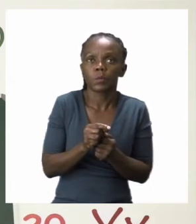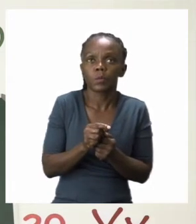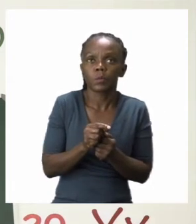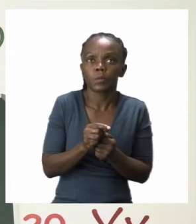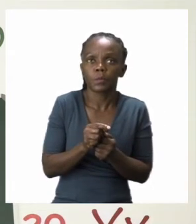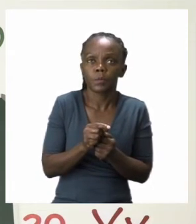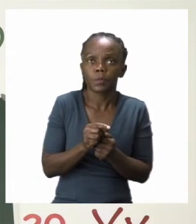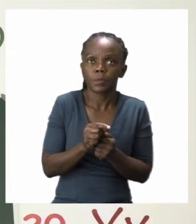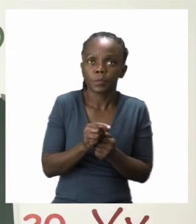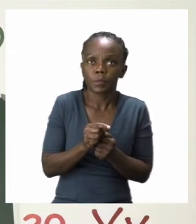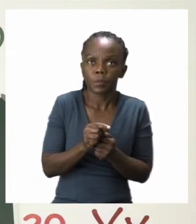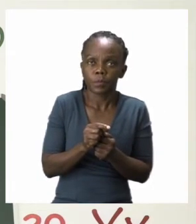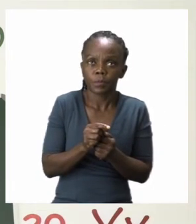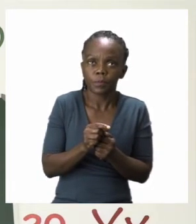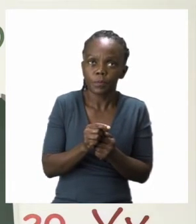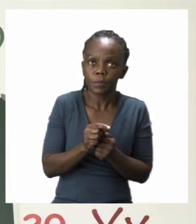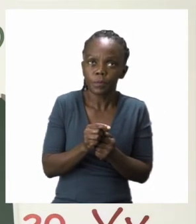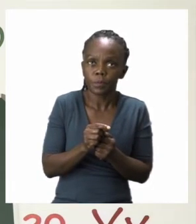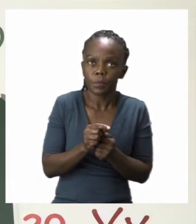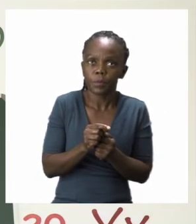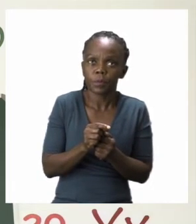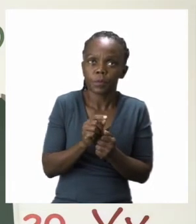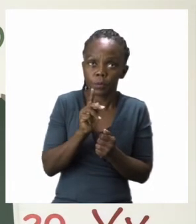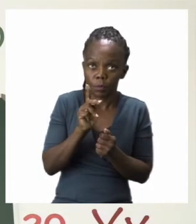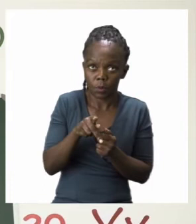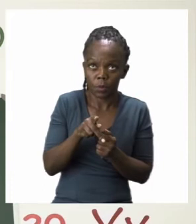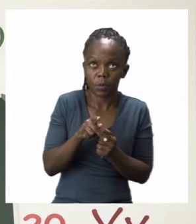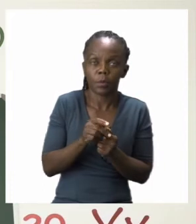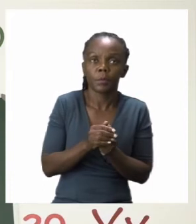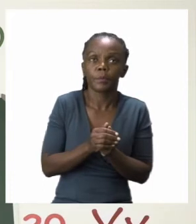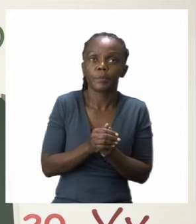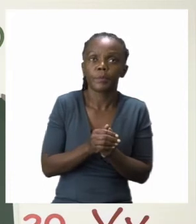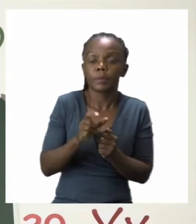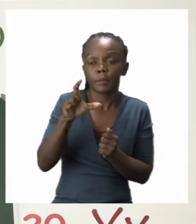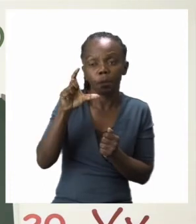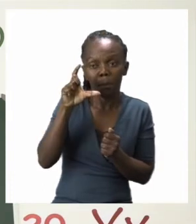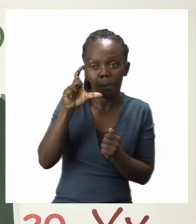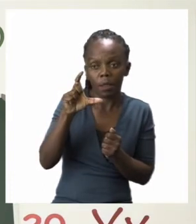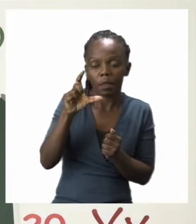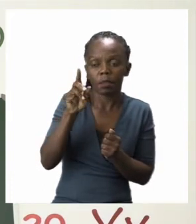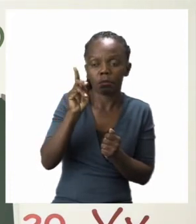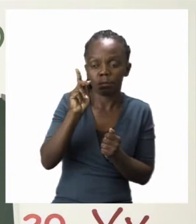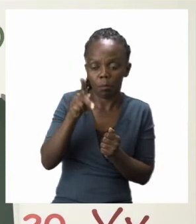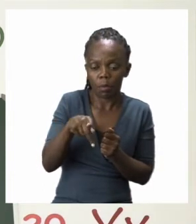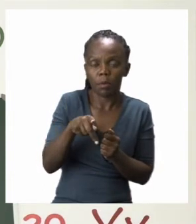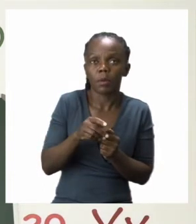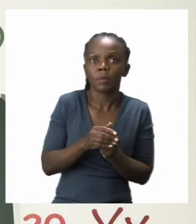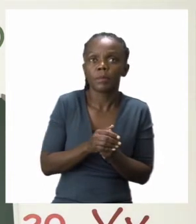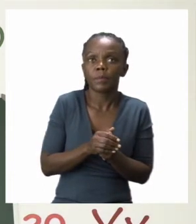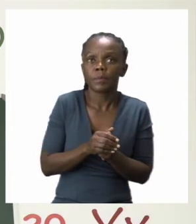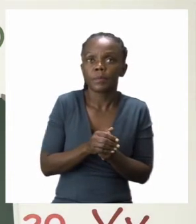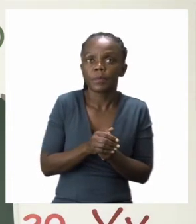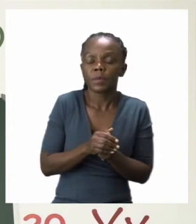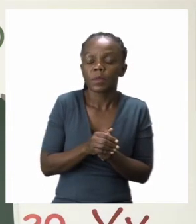And we have our capital letter P. Our small letter P is